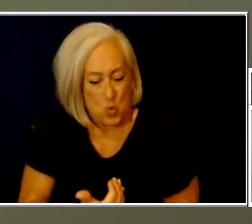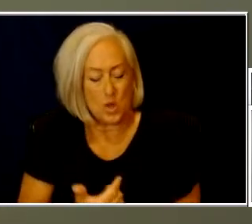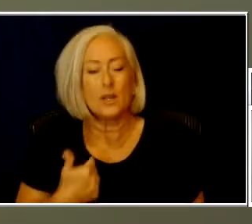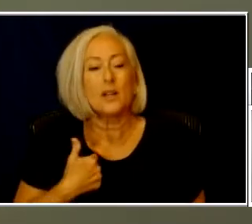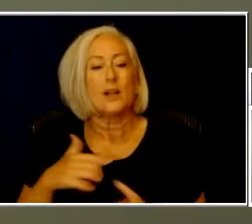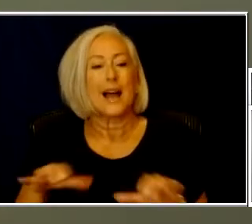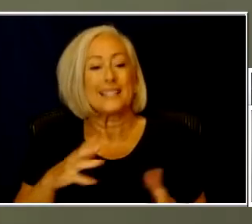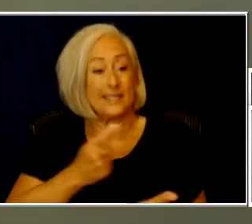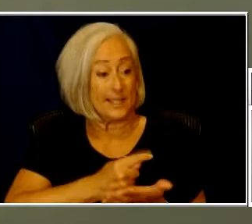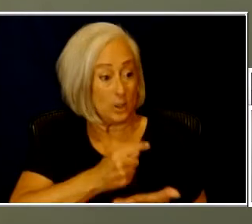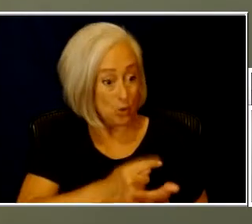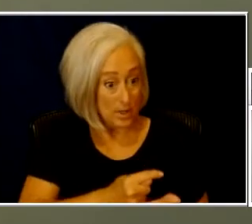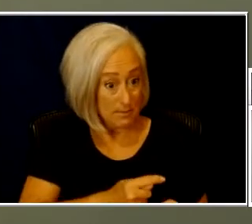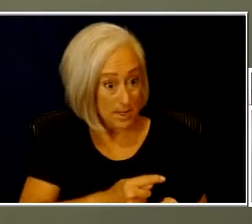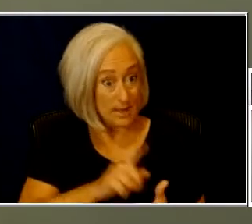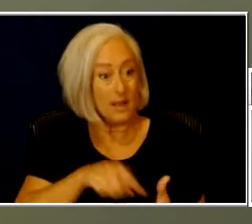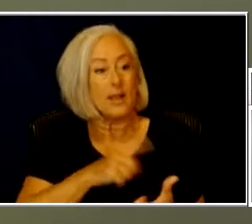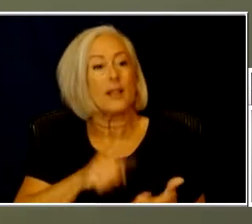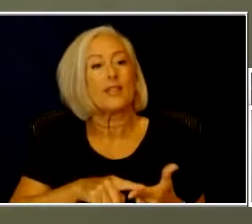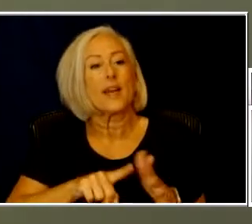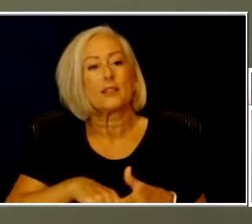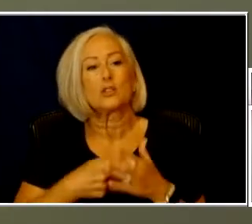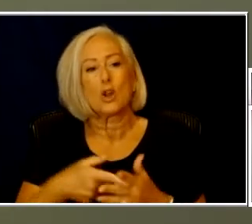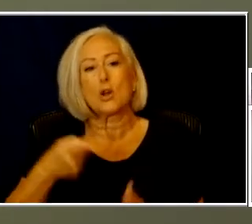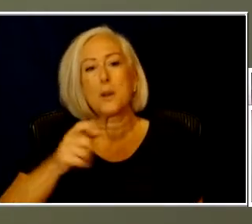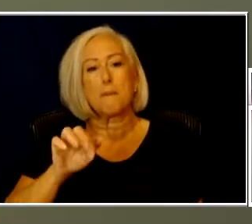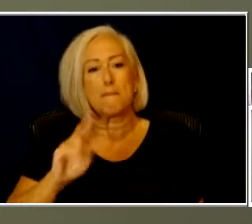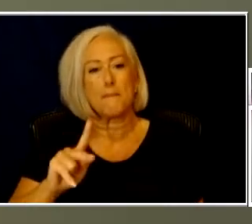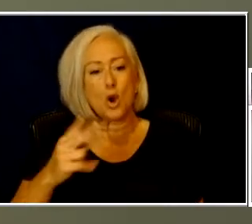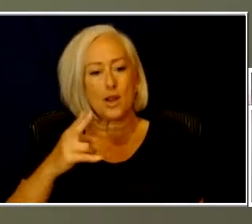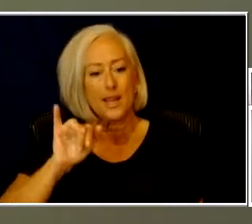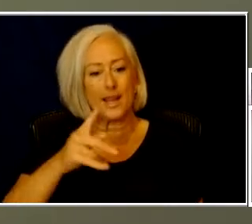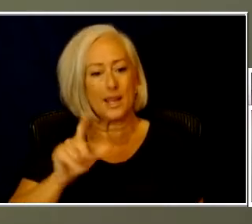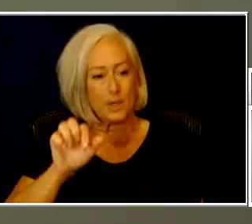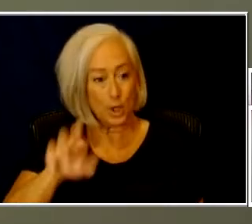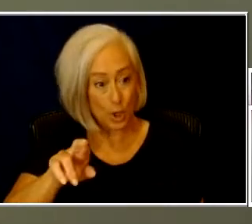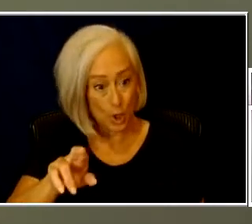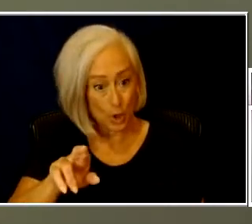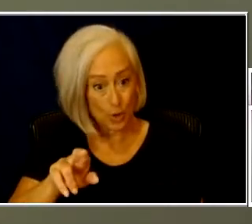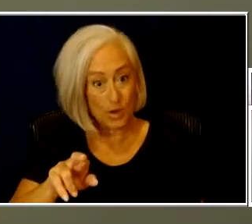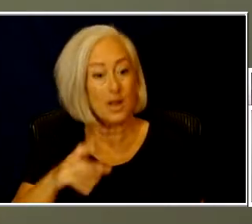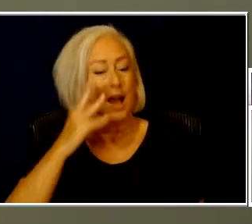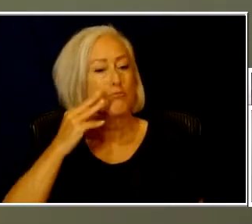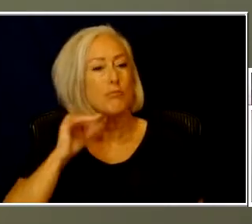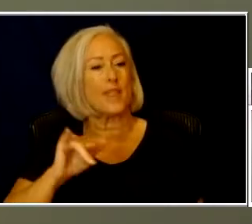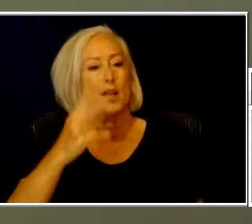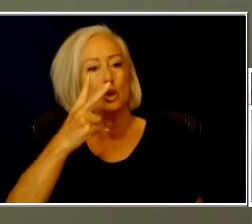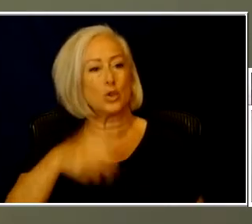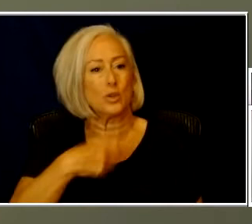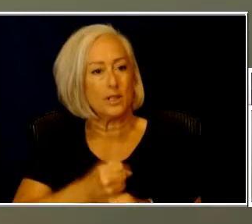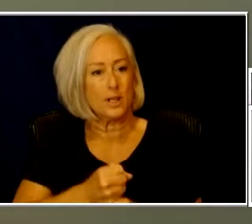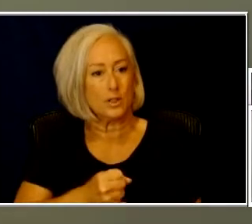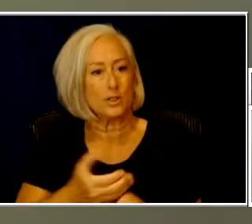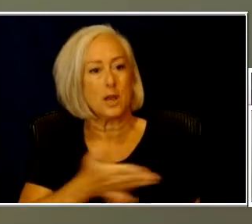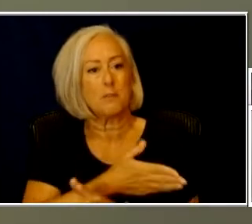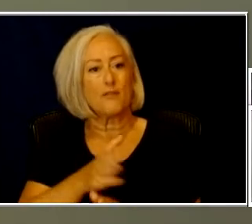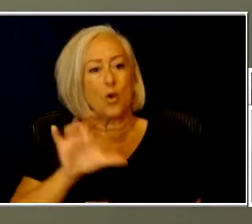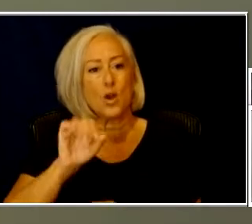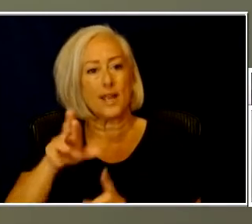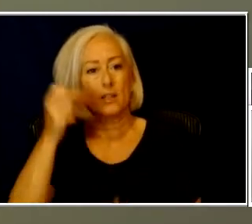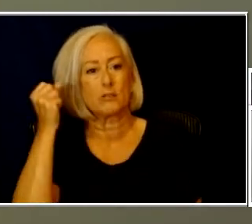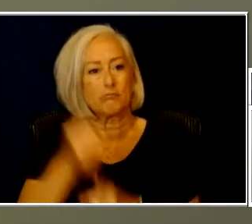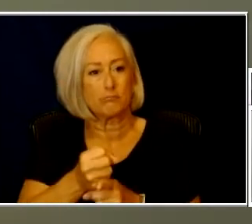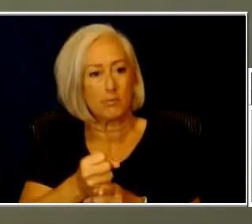then I started the PARP inhibitor. I was on that for almost 2 years when the cancer returned. But we found out after the cancer came